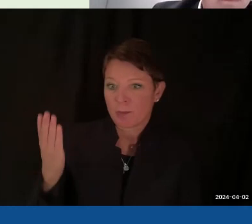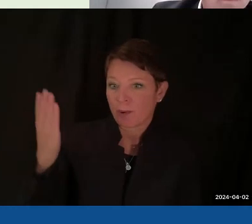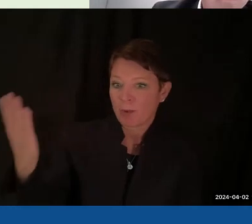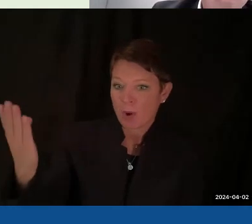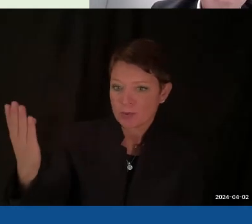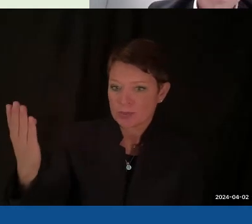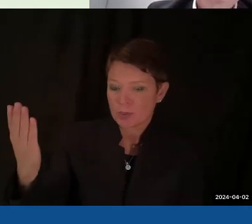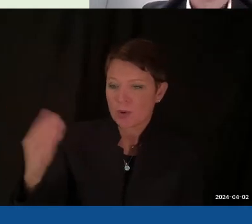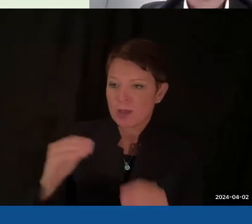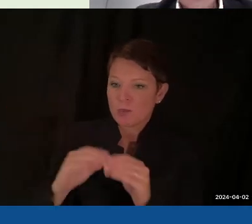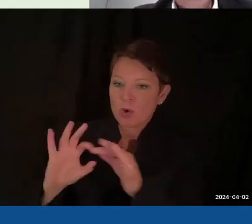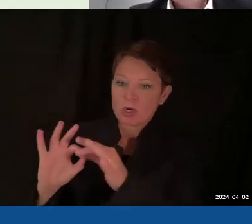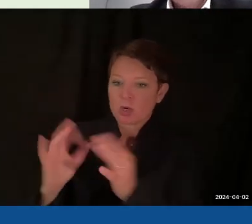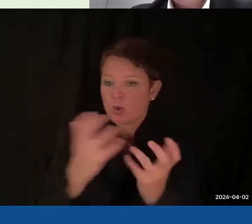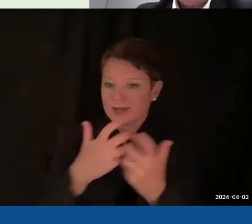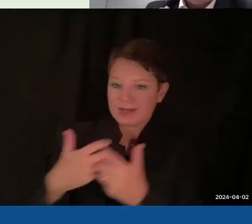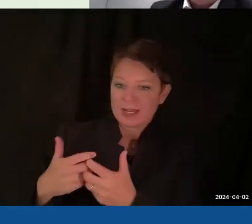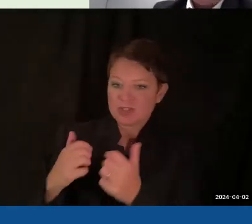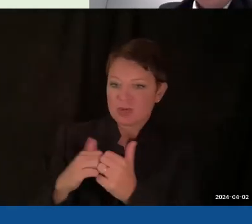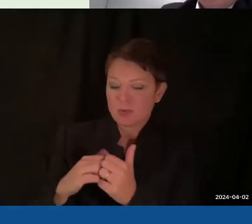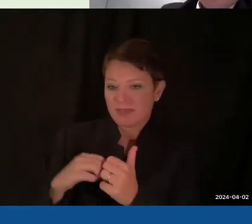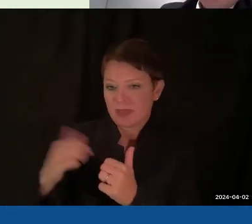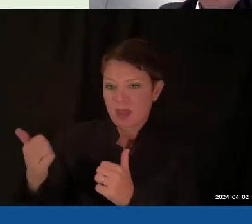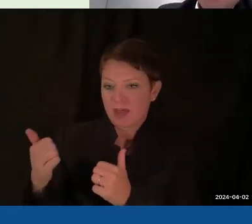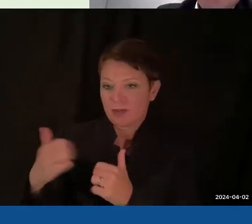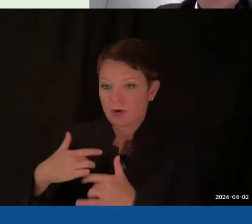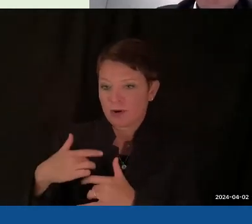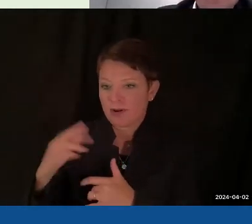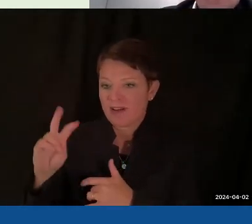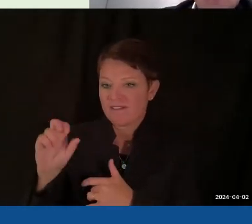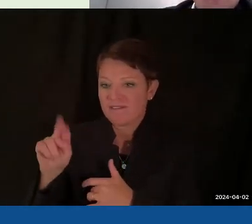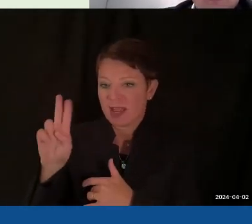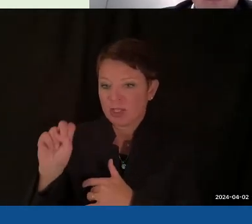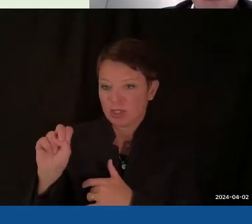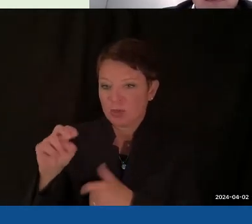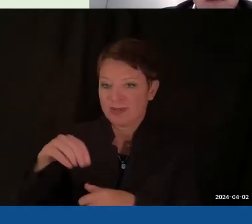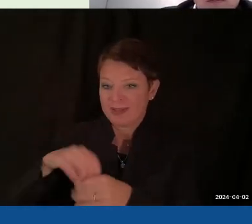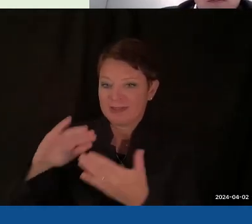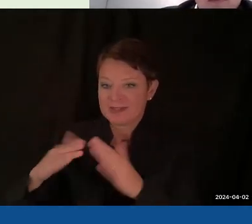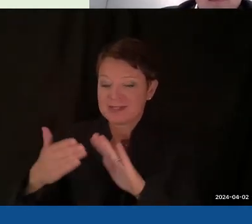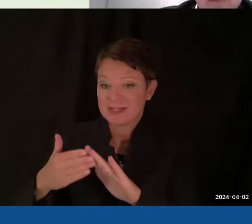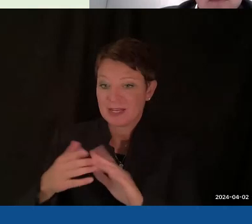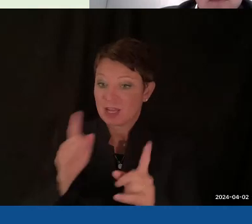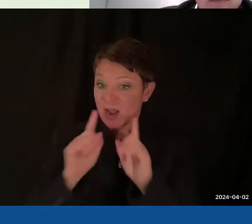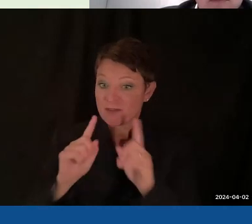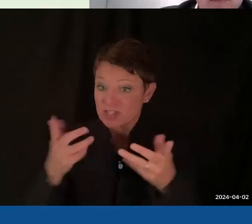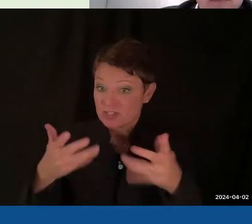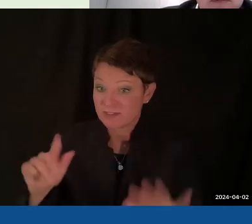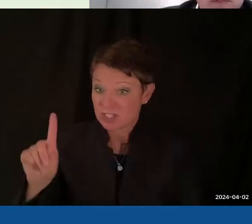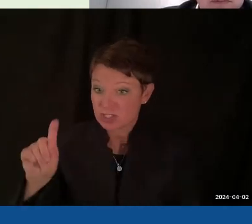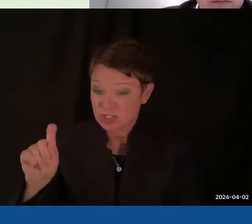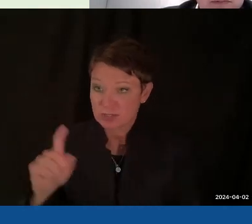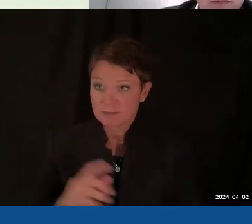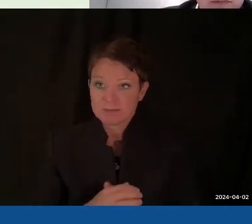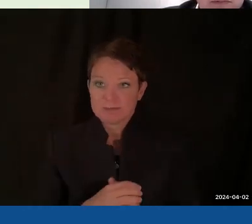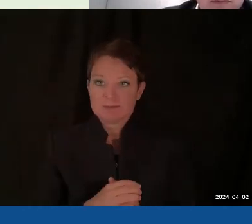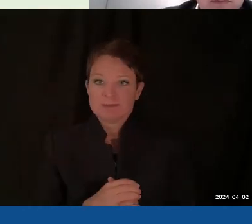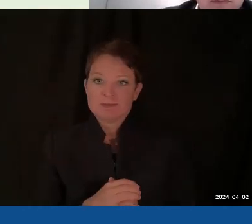more coordination with the other venues around the city. And have you had those conversations or any of those